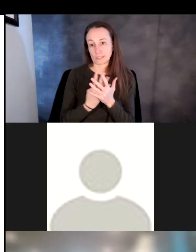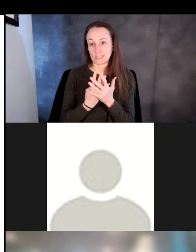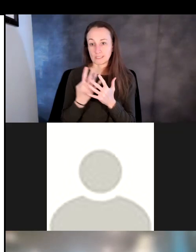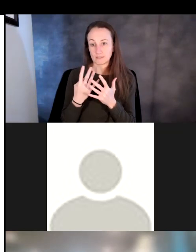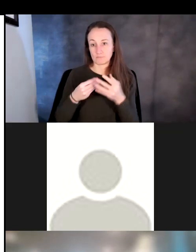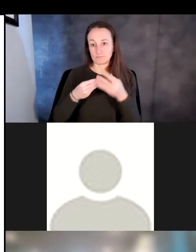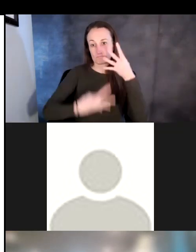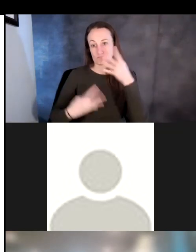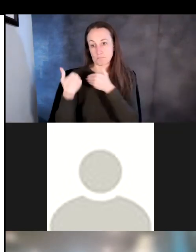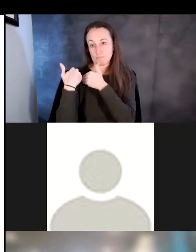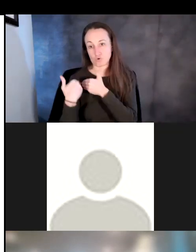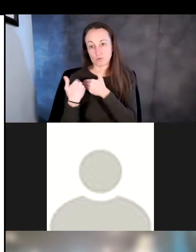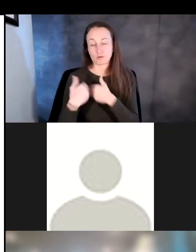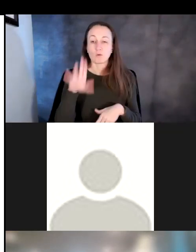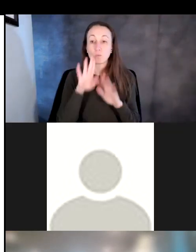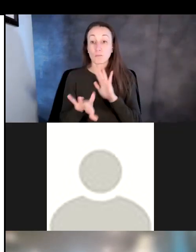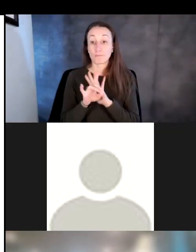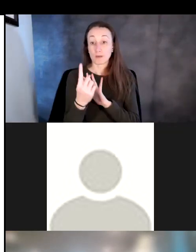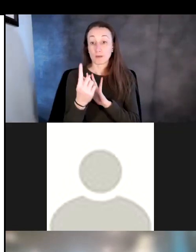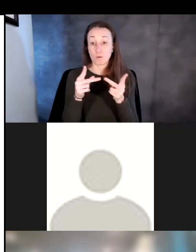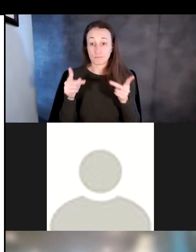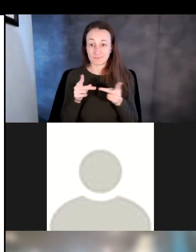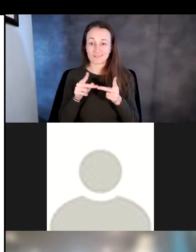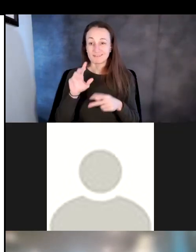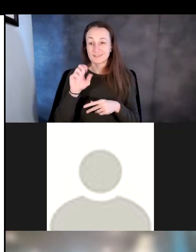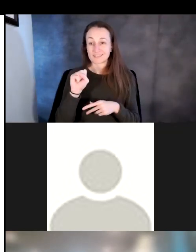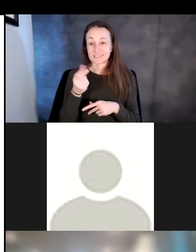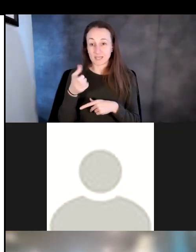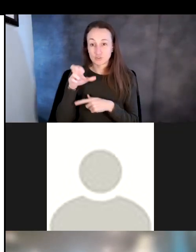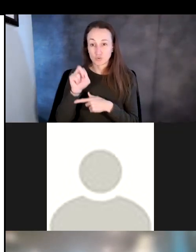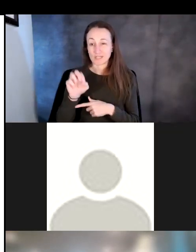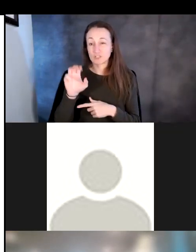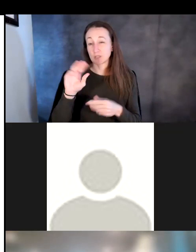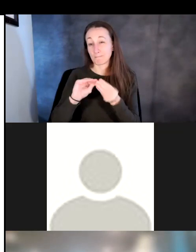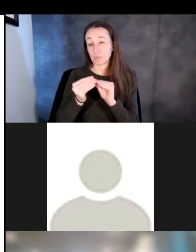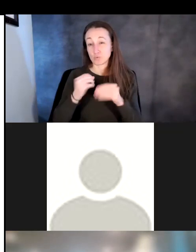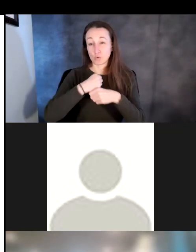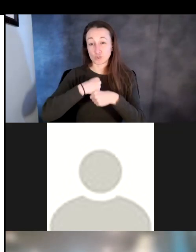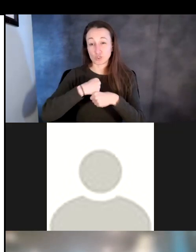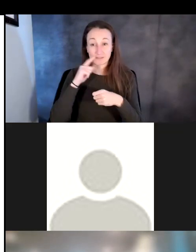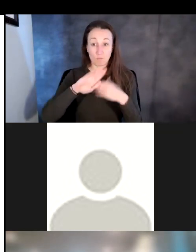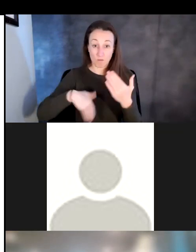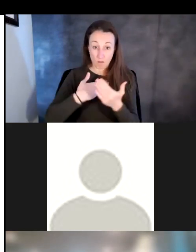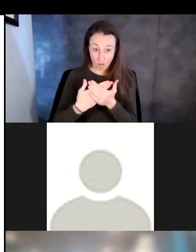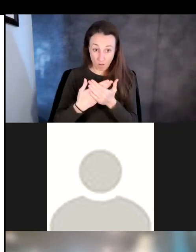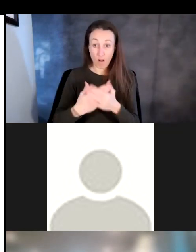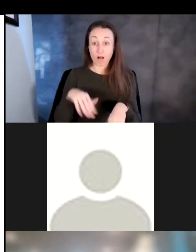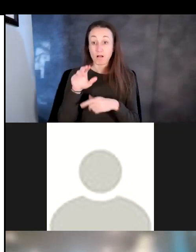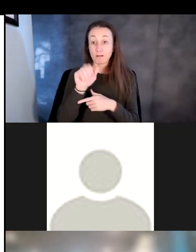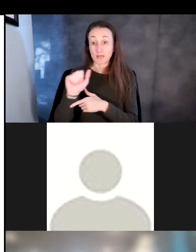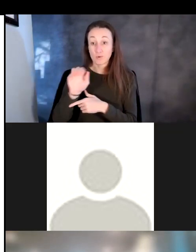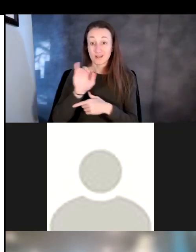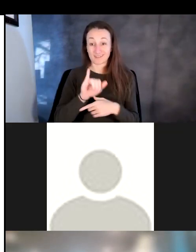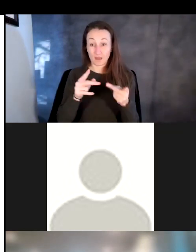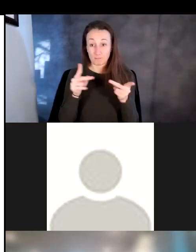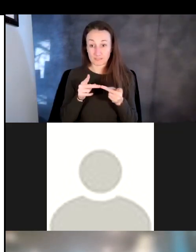I would choose one position to perform saturation mutagenesis. So I test all 20 possible amino acids at that position, identify the